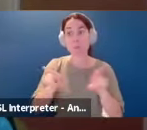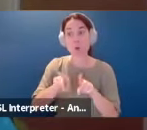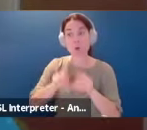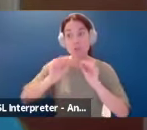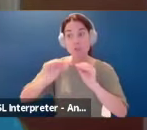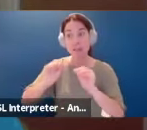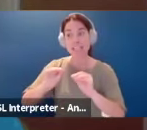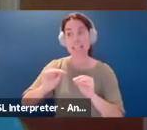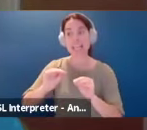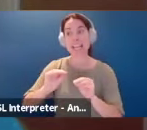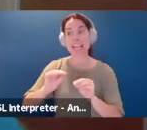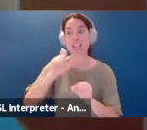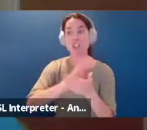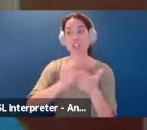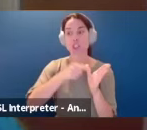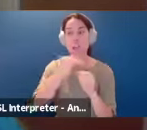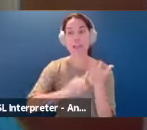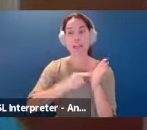york over to upayadi